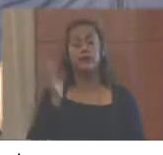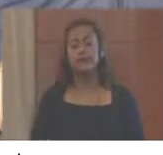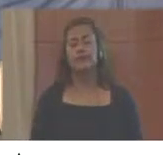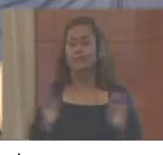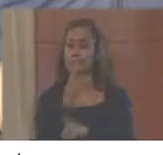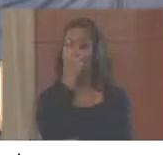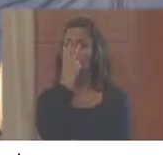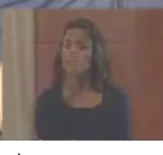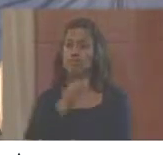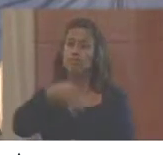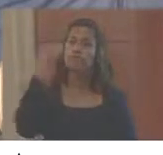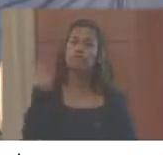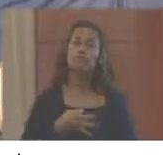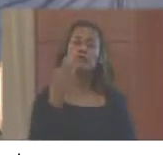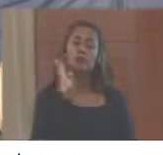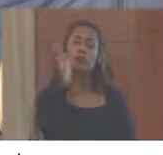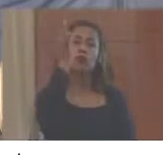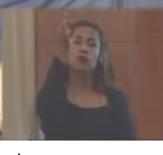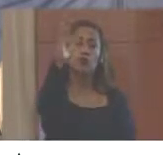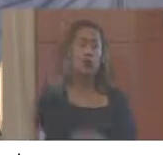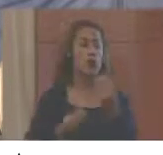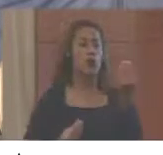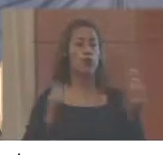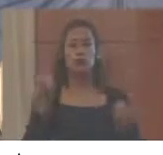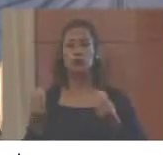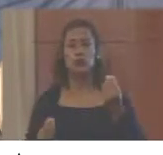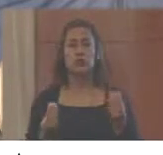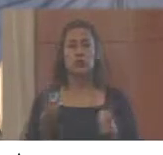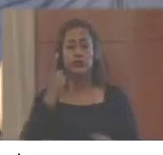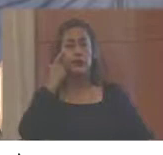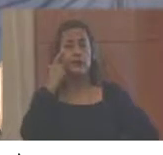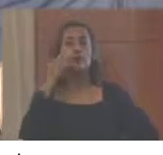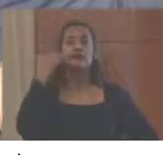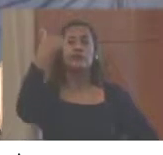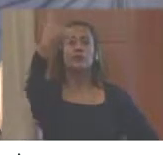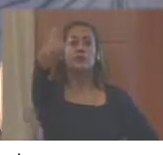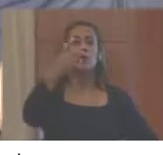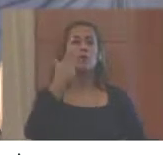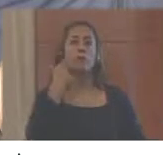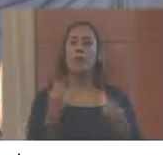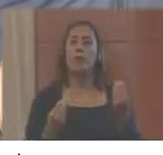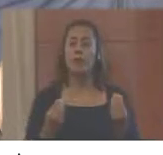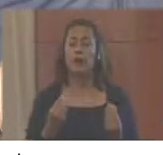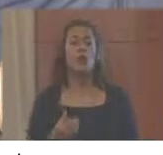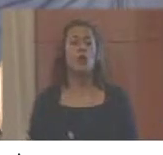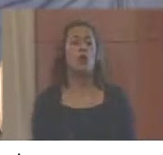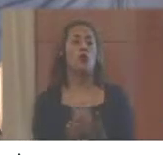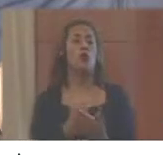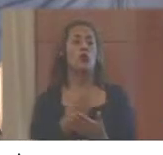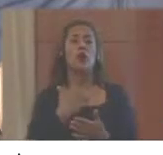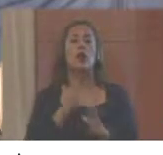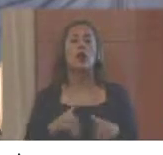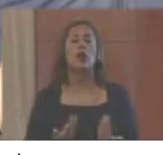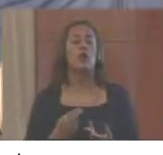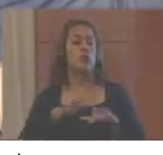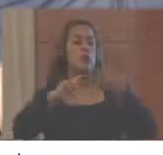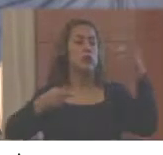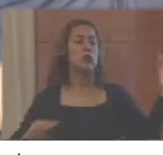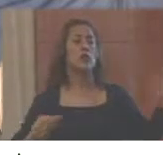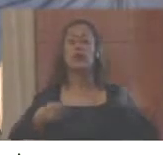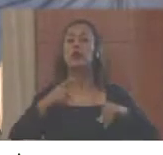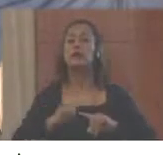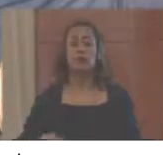for us to have a vision that goes beyond any border, and that as a region we commit